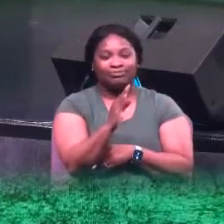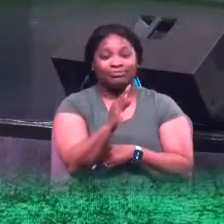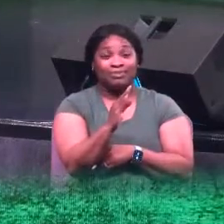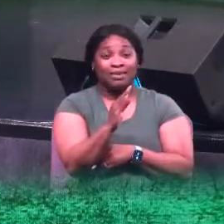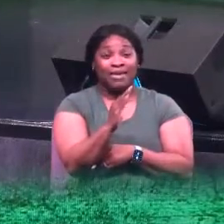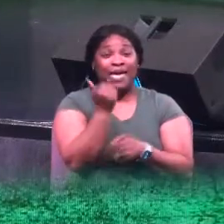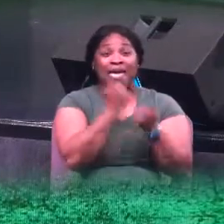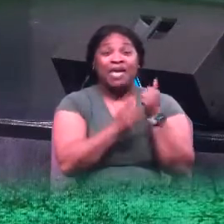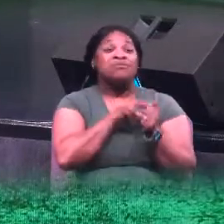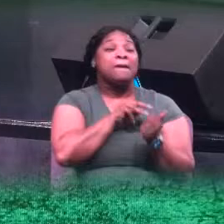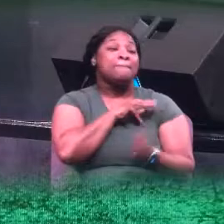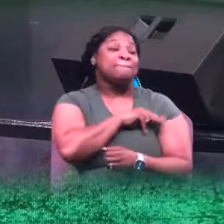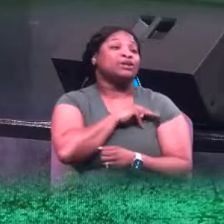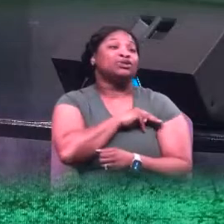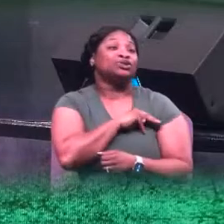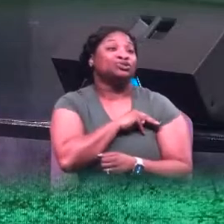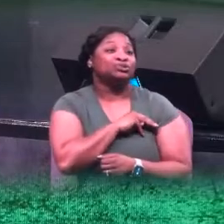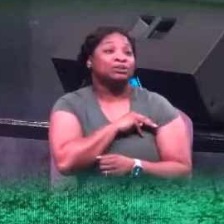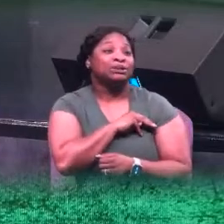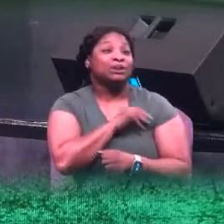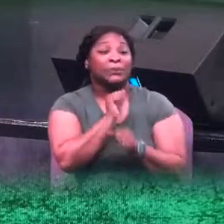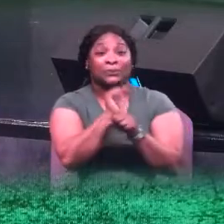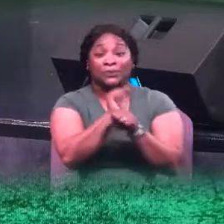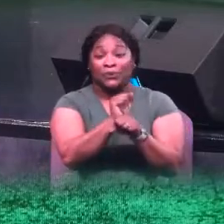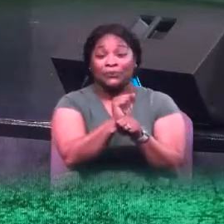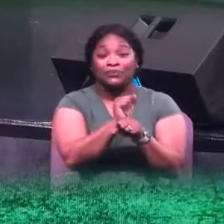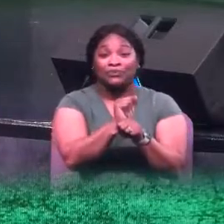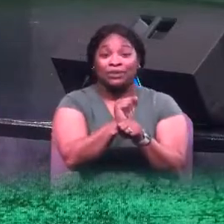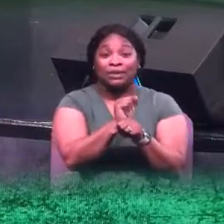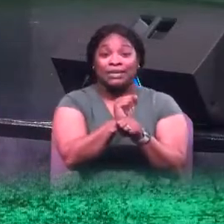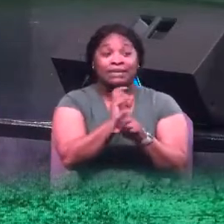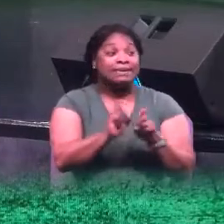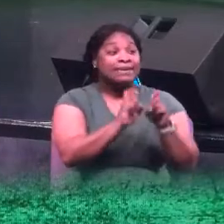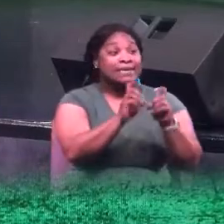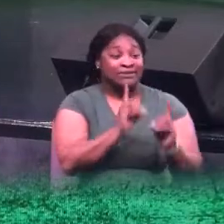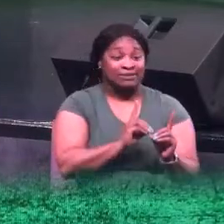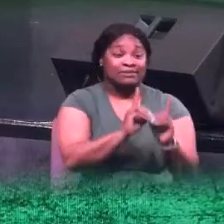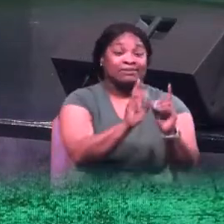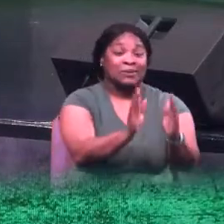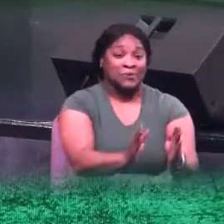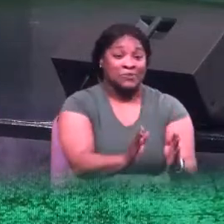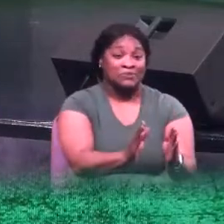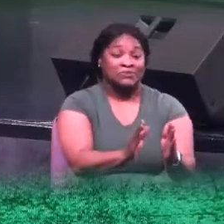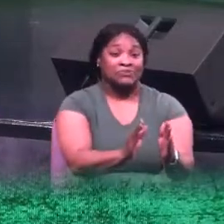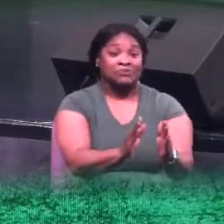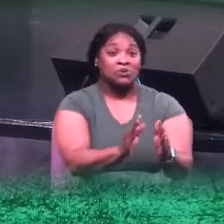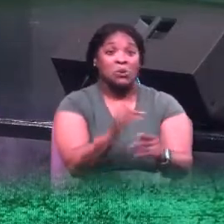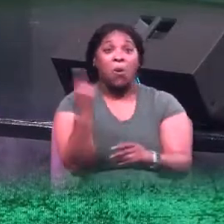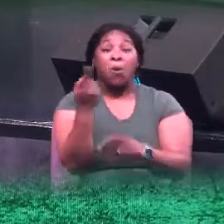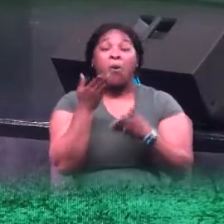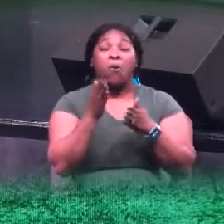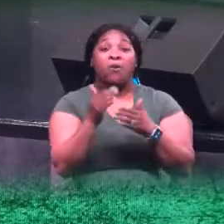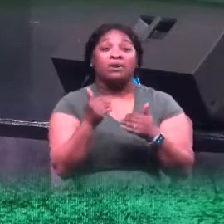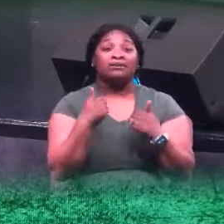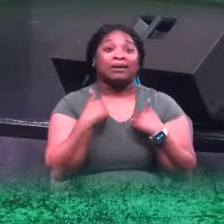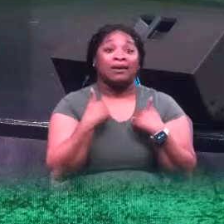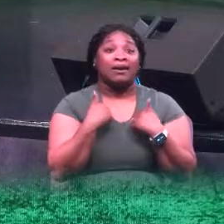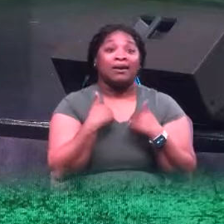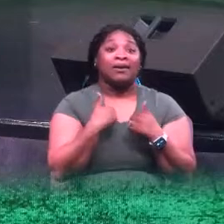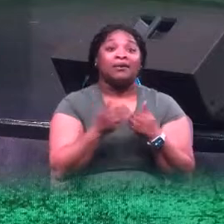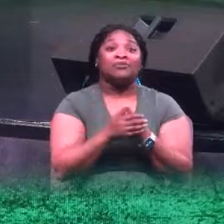Every ministry assignment Jesus gives to his disciples, he always